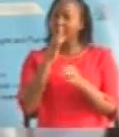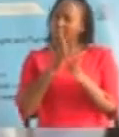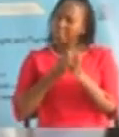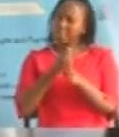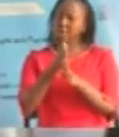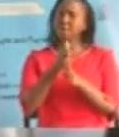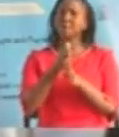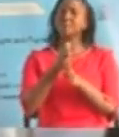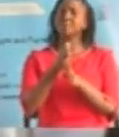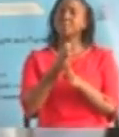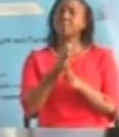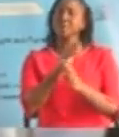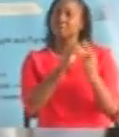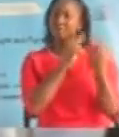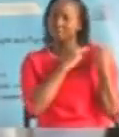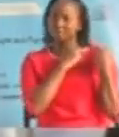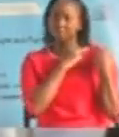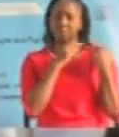research.